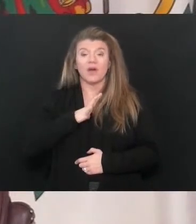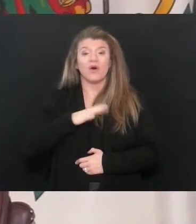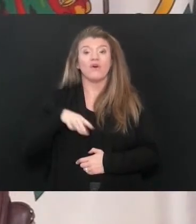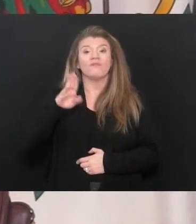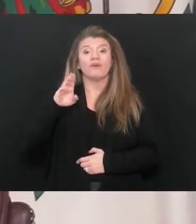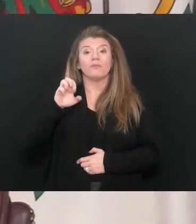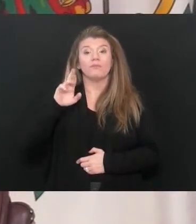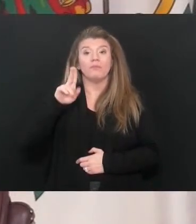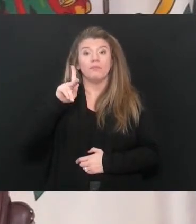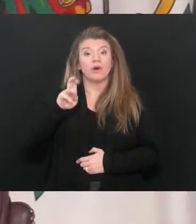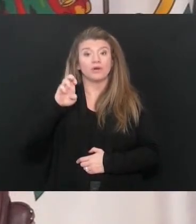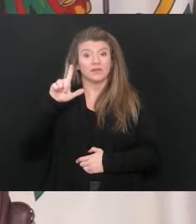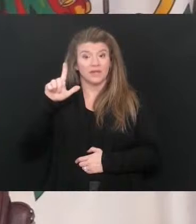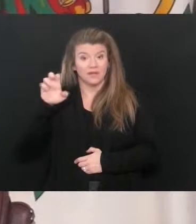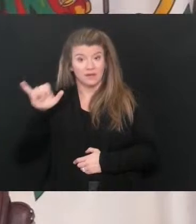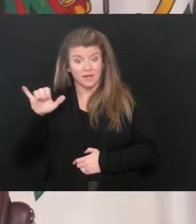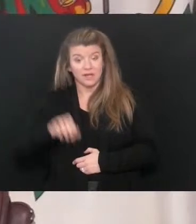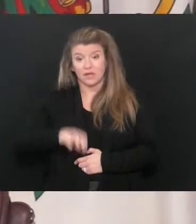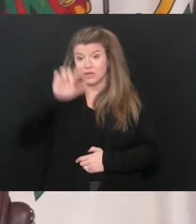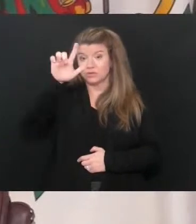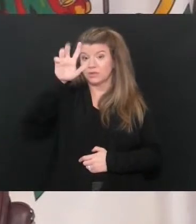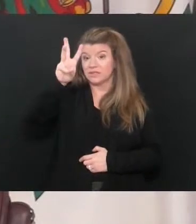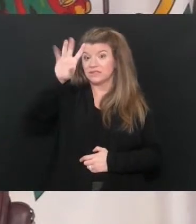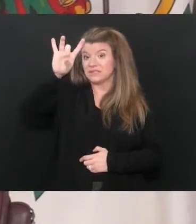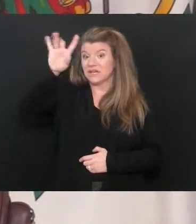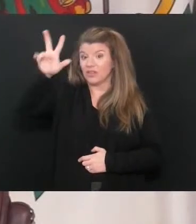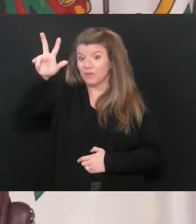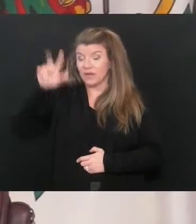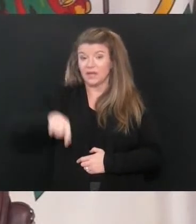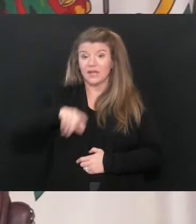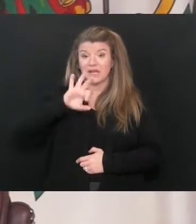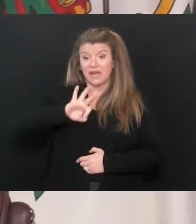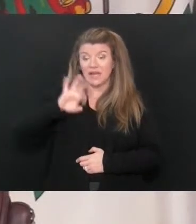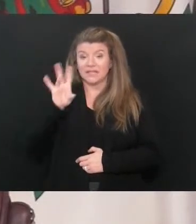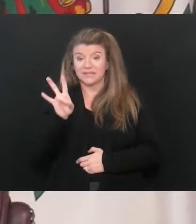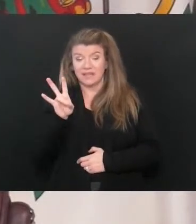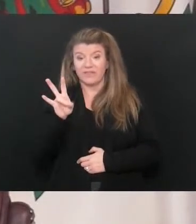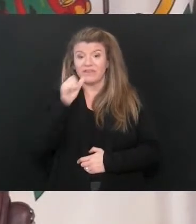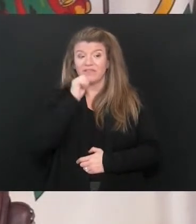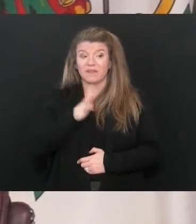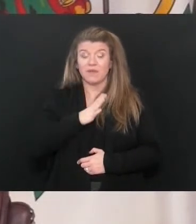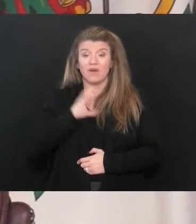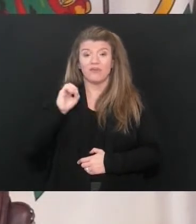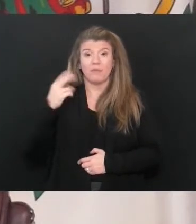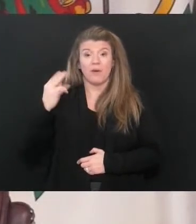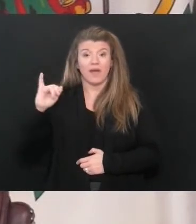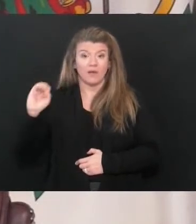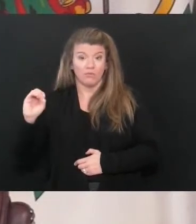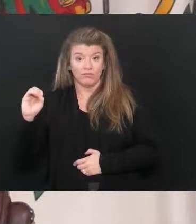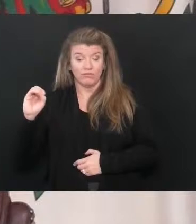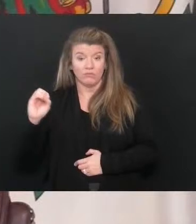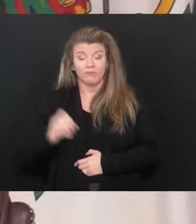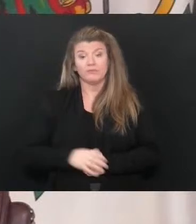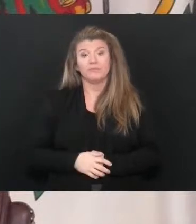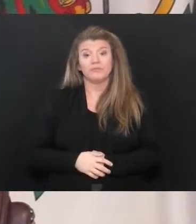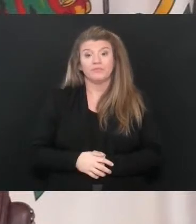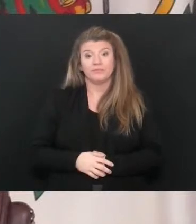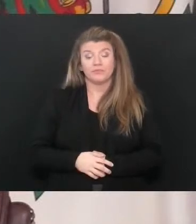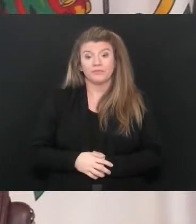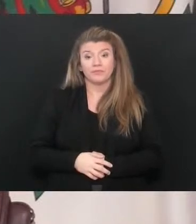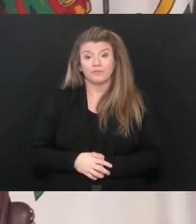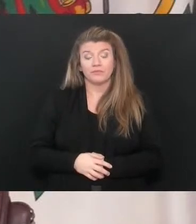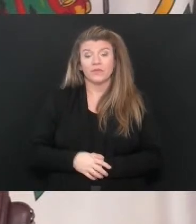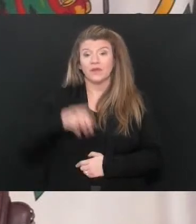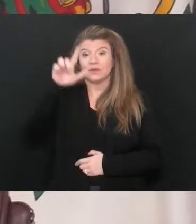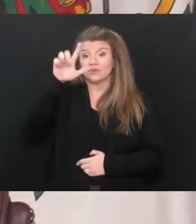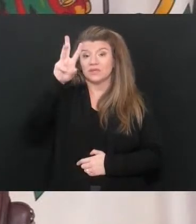Berkeley County. Our 2,683rd death is a 97-year-old female from Ohio County.